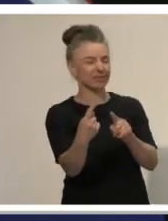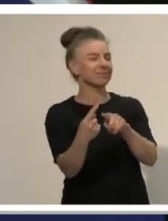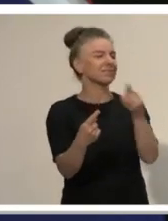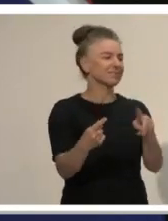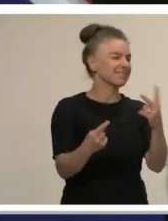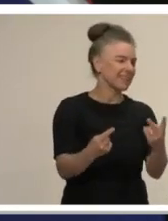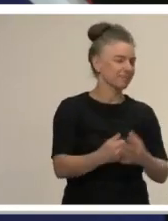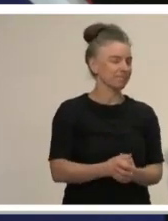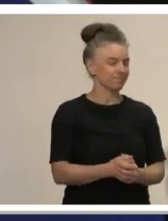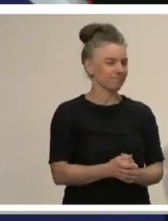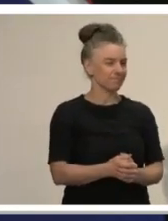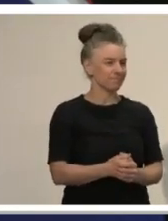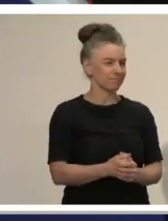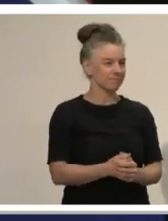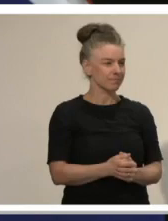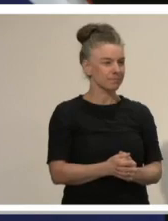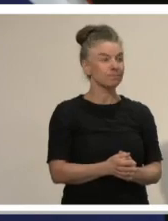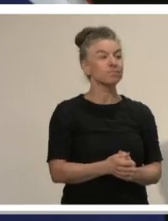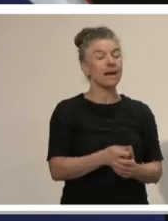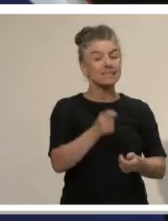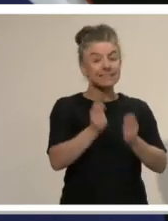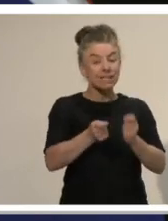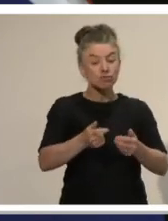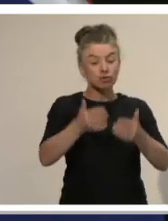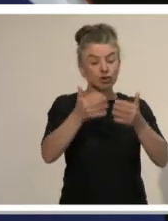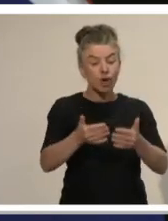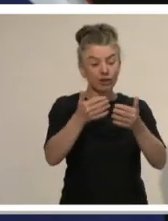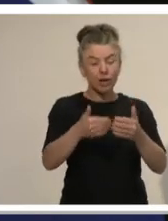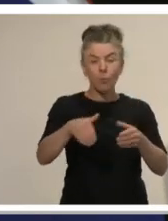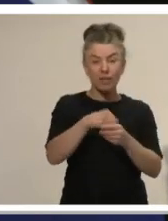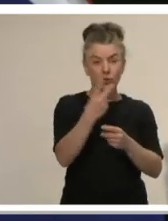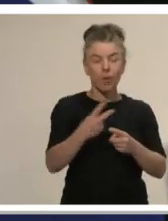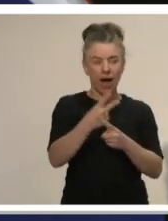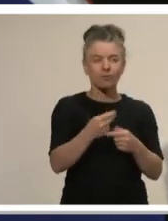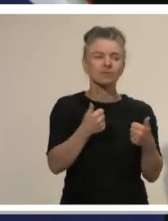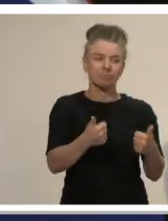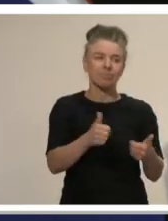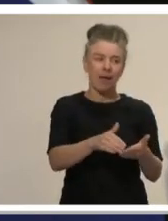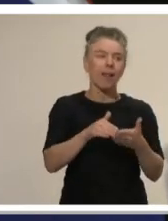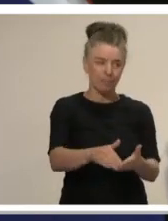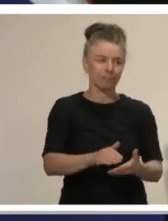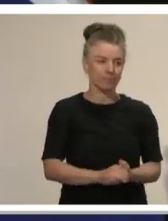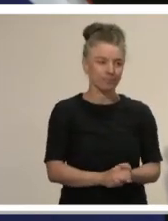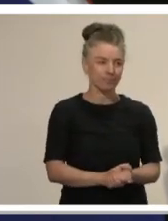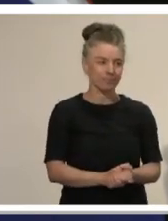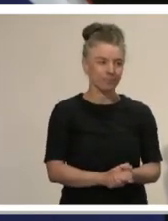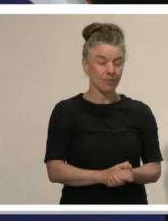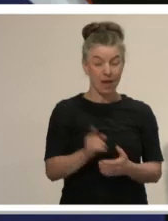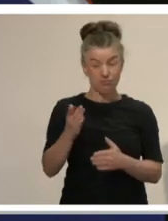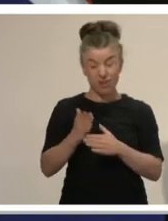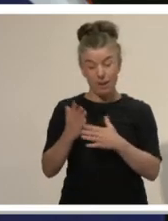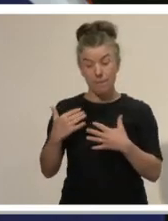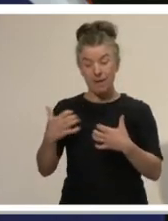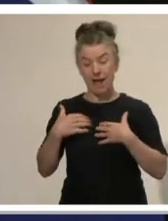can come down and tell you within a couple of hours of the cases that we've had that day, what we know of where they've come from, tells you that our PHUs are working very,